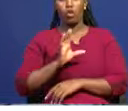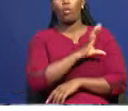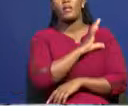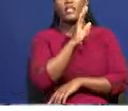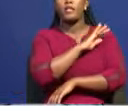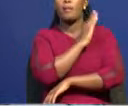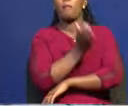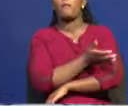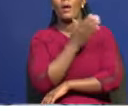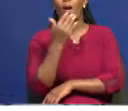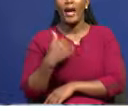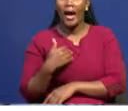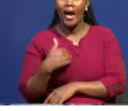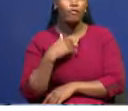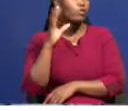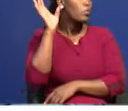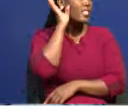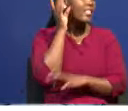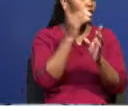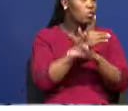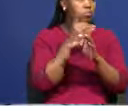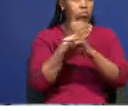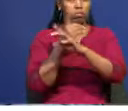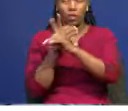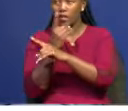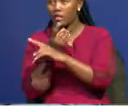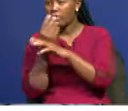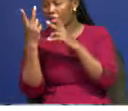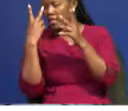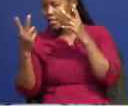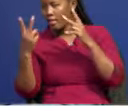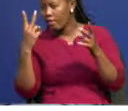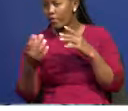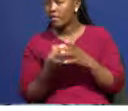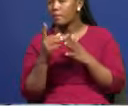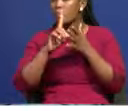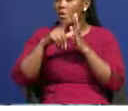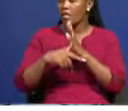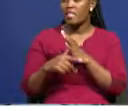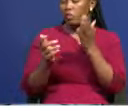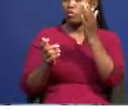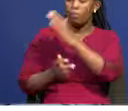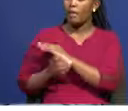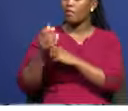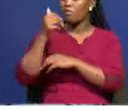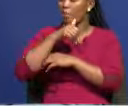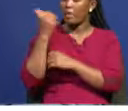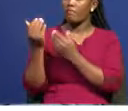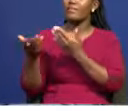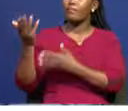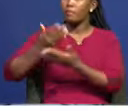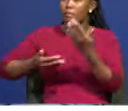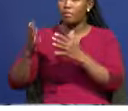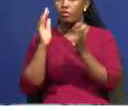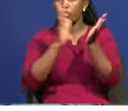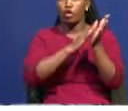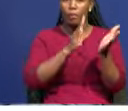to listen to the various submissions that are made. Mm-hmm. They will retreat back and look through the recommendations and probably